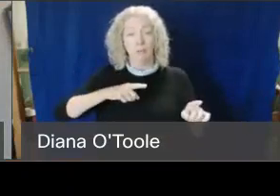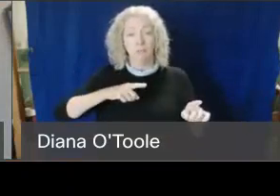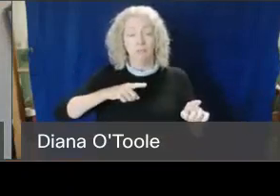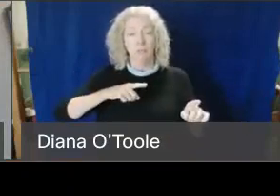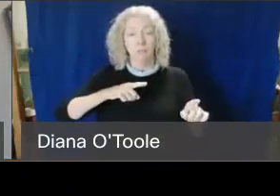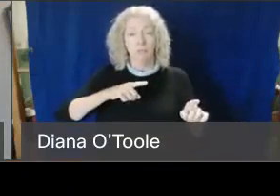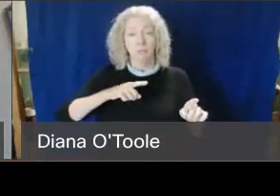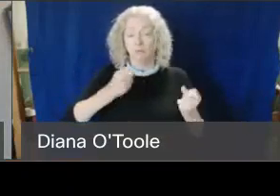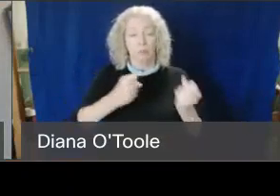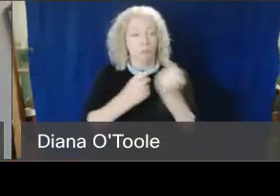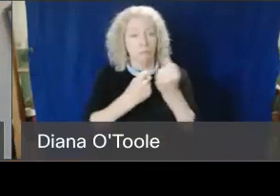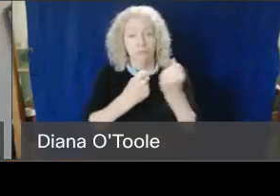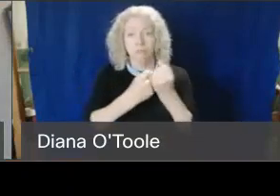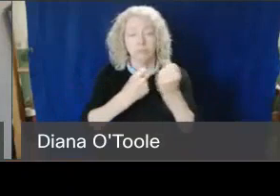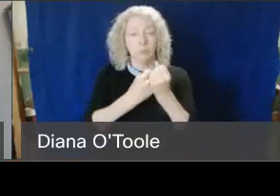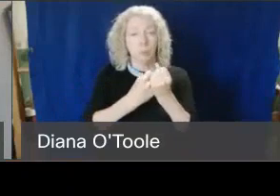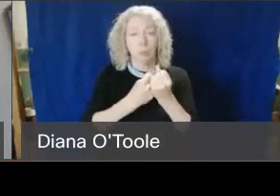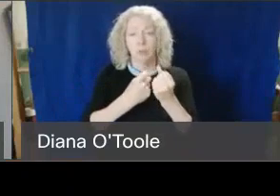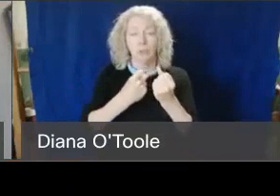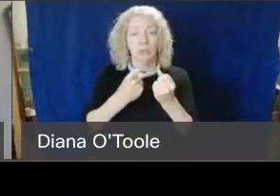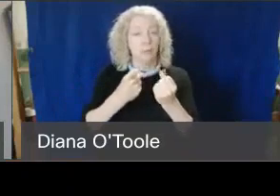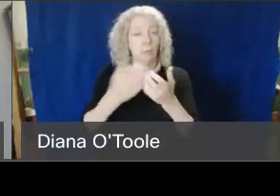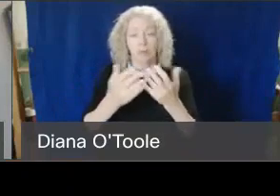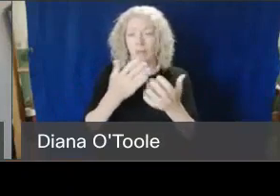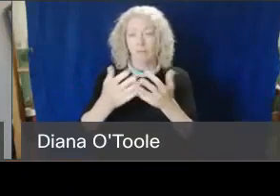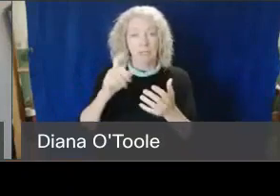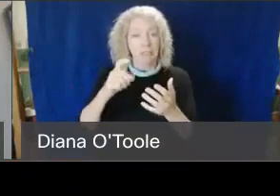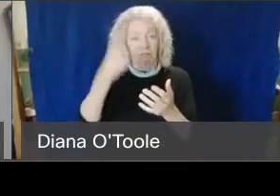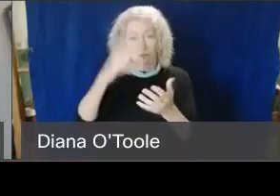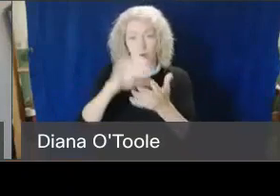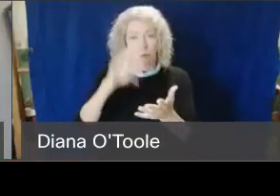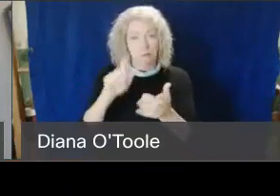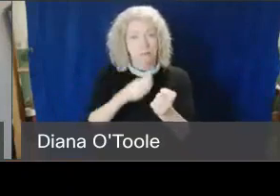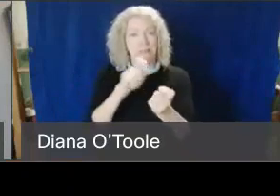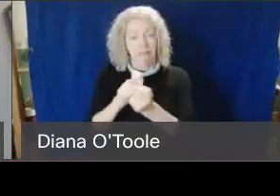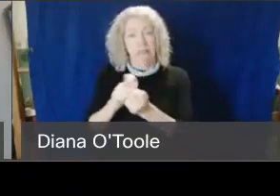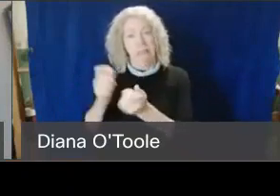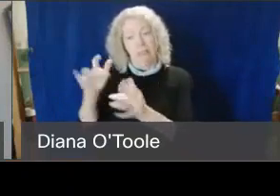meet the need of students requesting computers to be able to work from home.